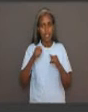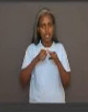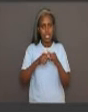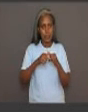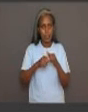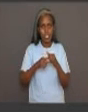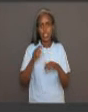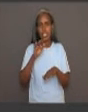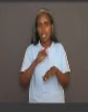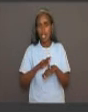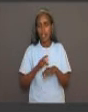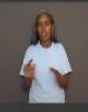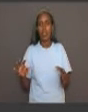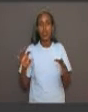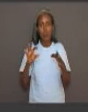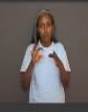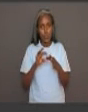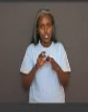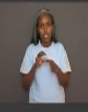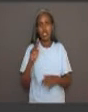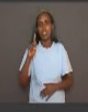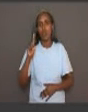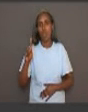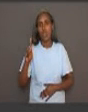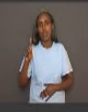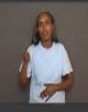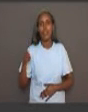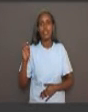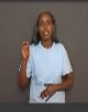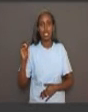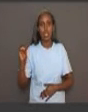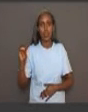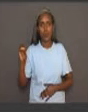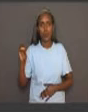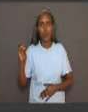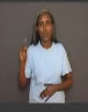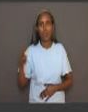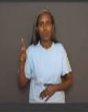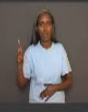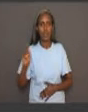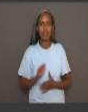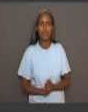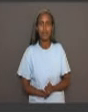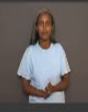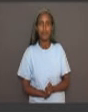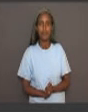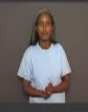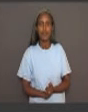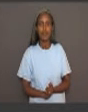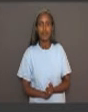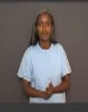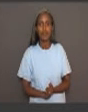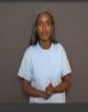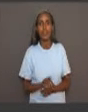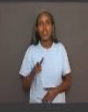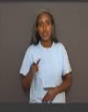Vector A terminates at coordinates 1, 0,